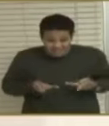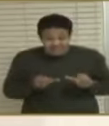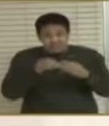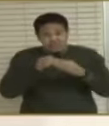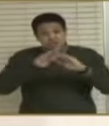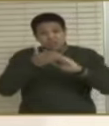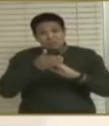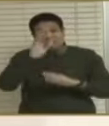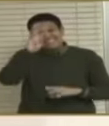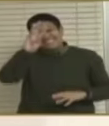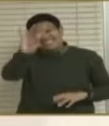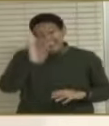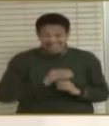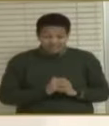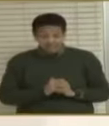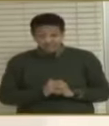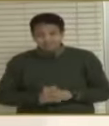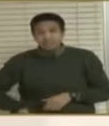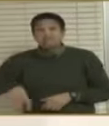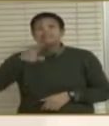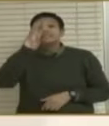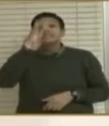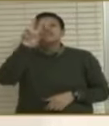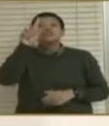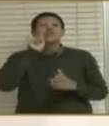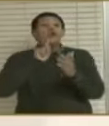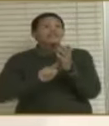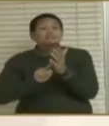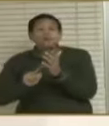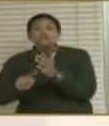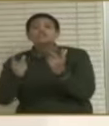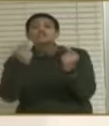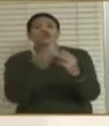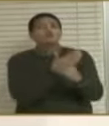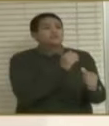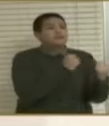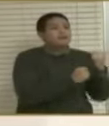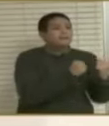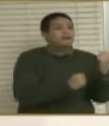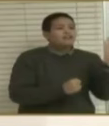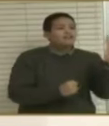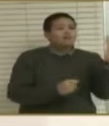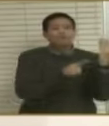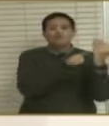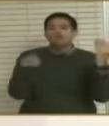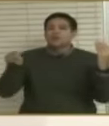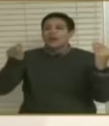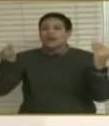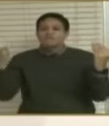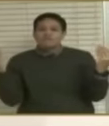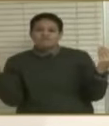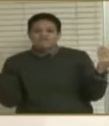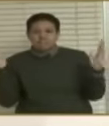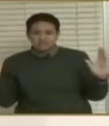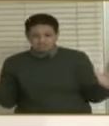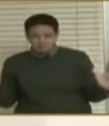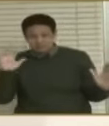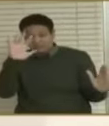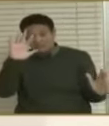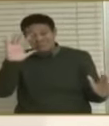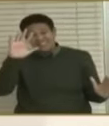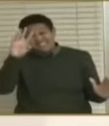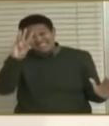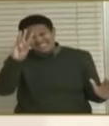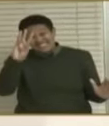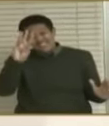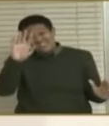the country. 62 inspections were done between March 14th and April 15th. 50